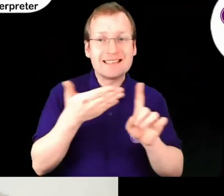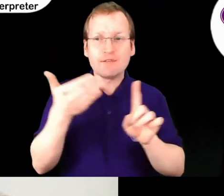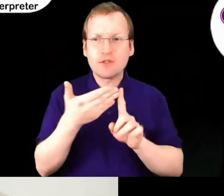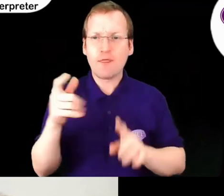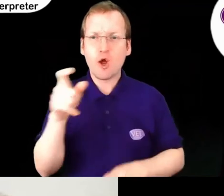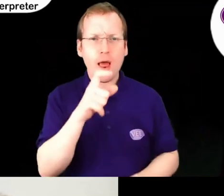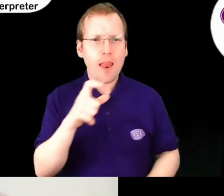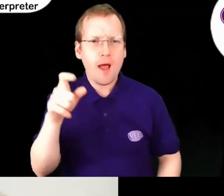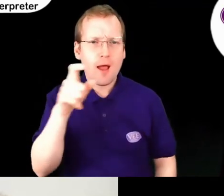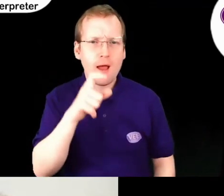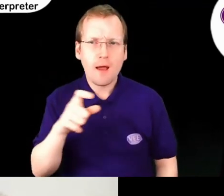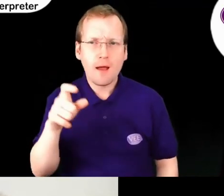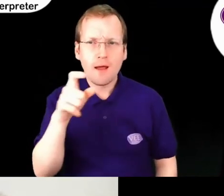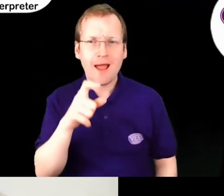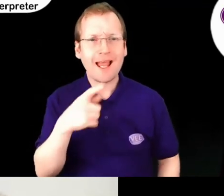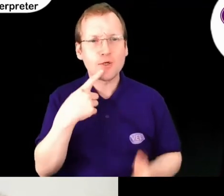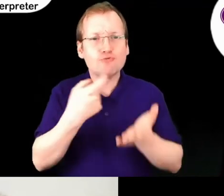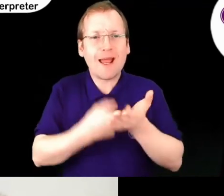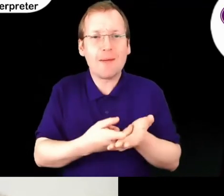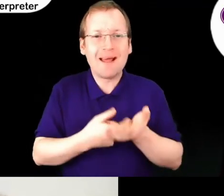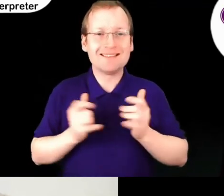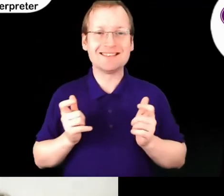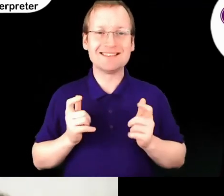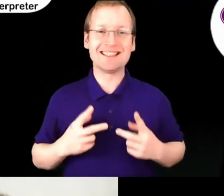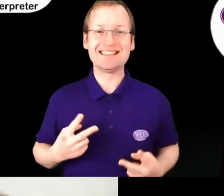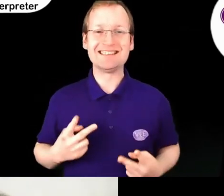to the colour and can you recommend a tailor?